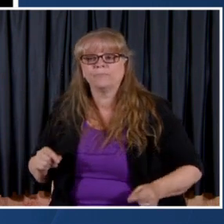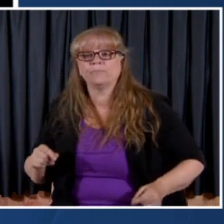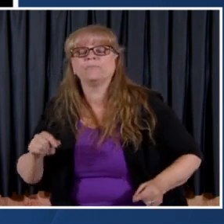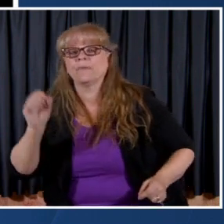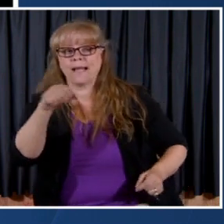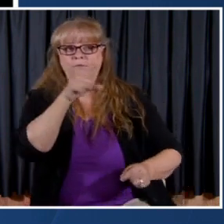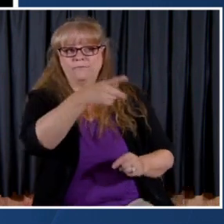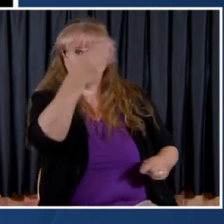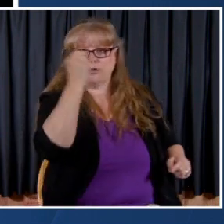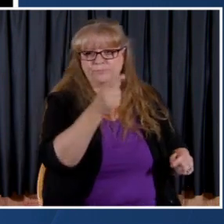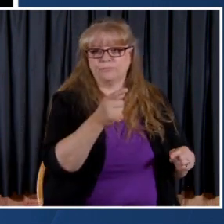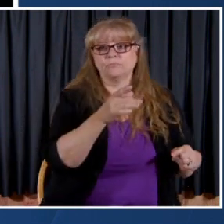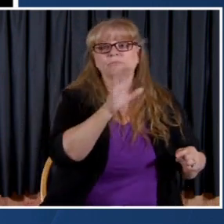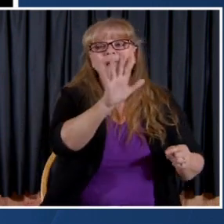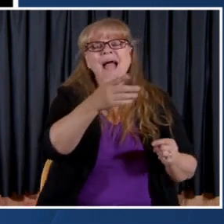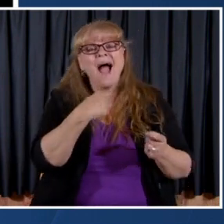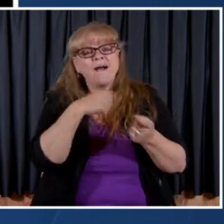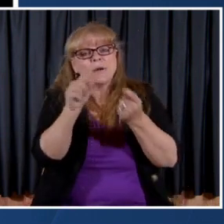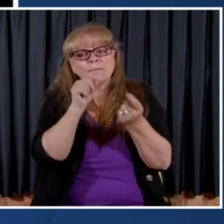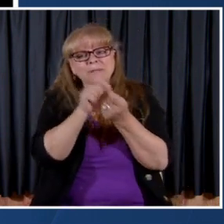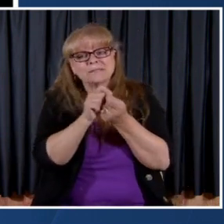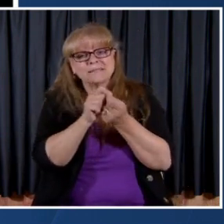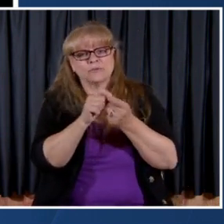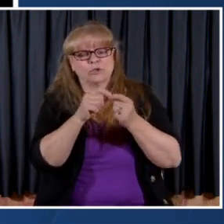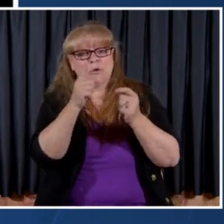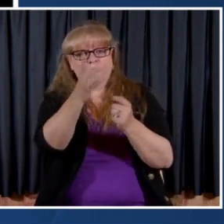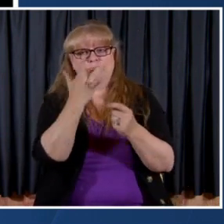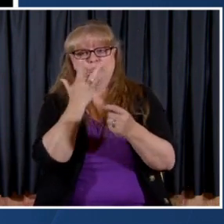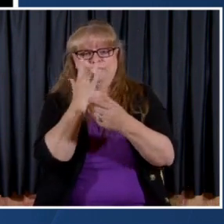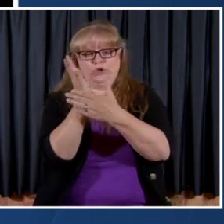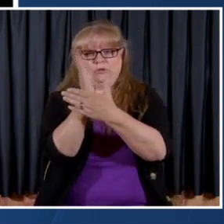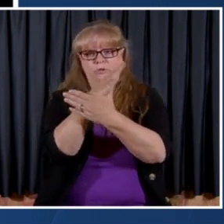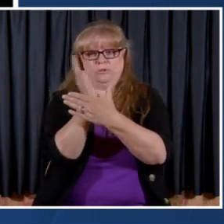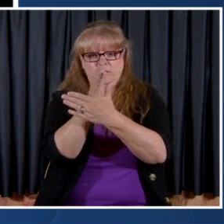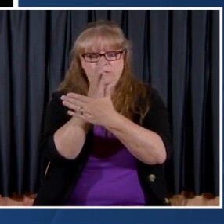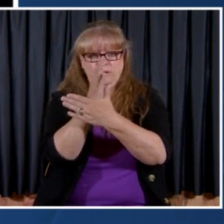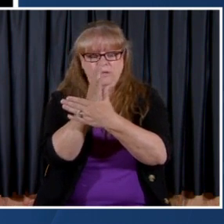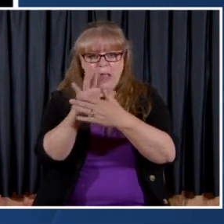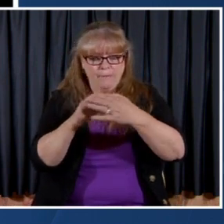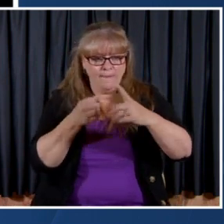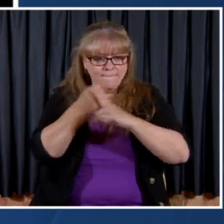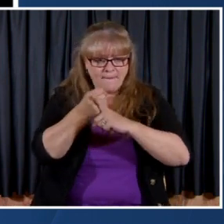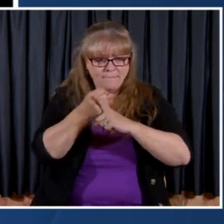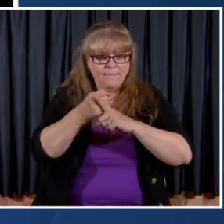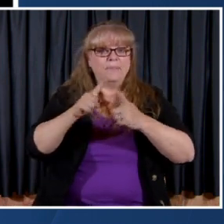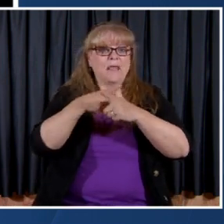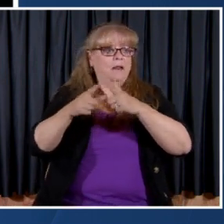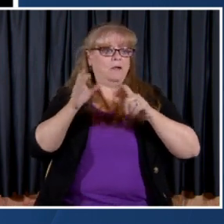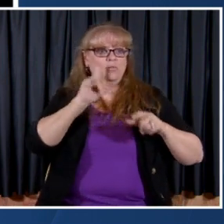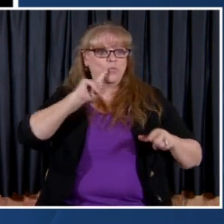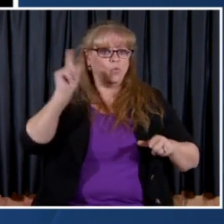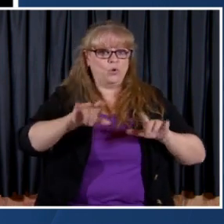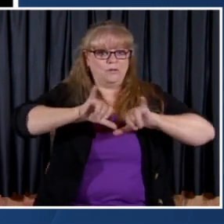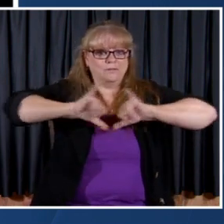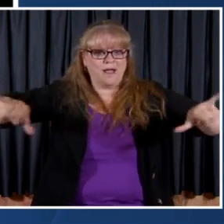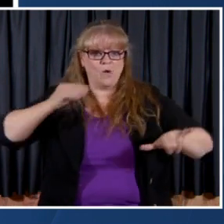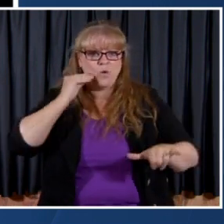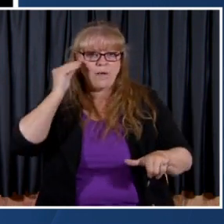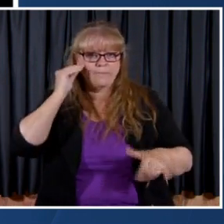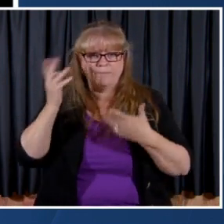Yeah, so we monitor the hospital capacity every day. Now, hospital capacity is a tailing indicator. That's why